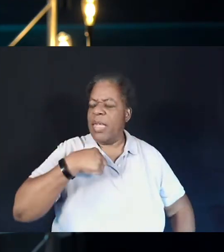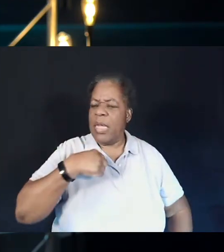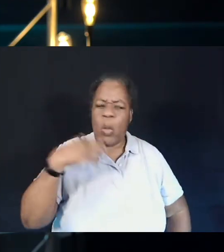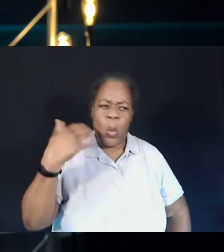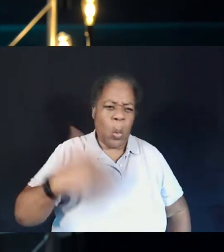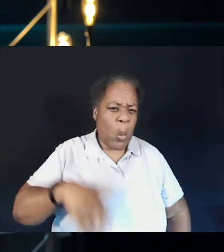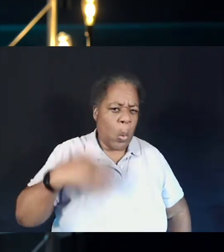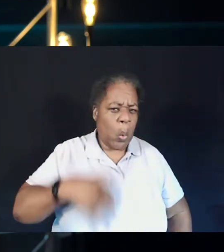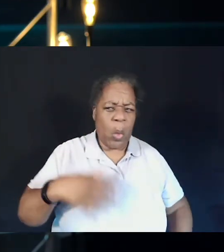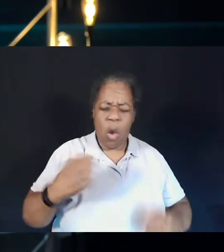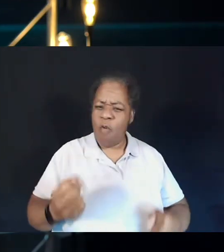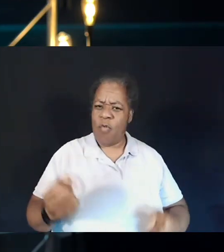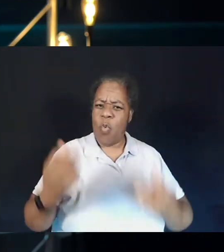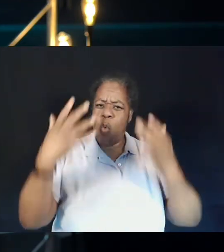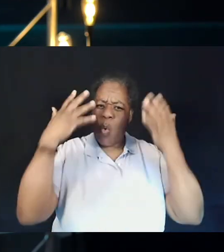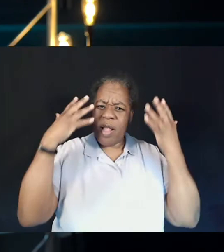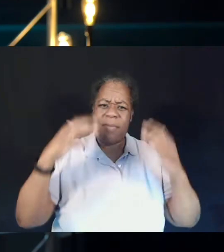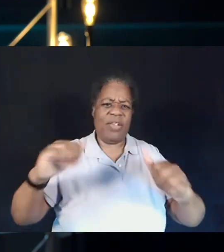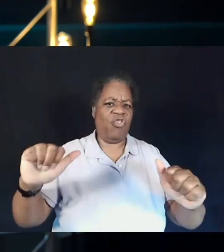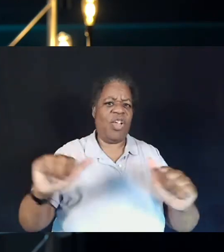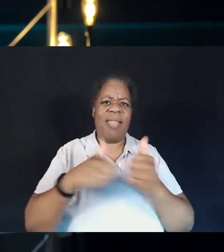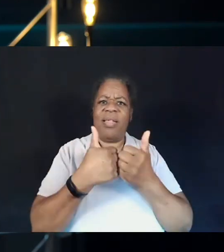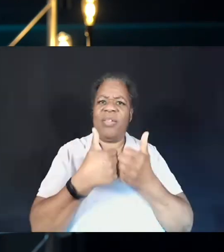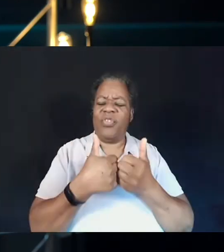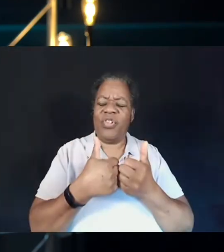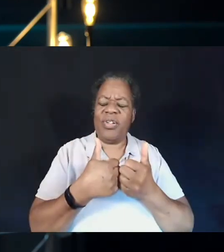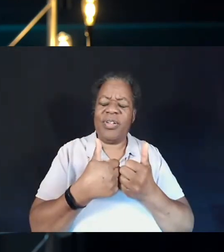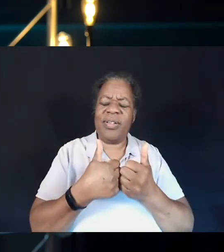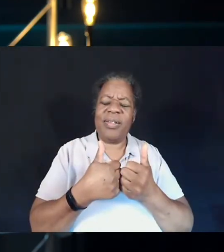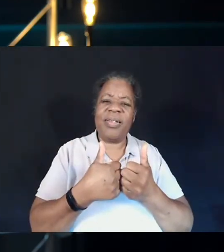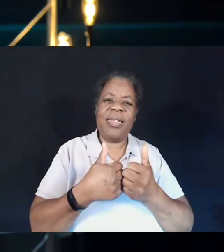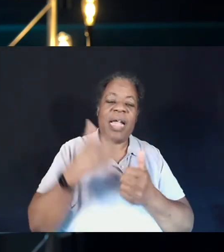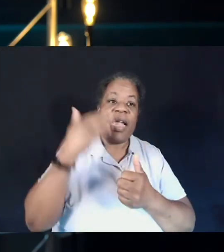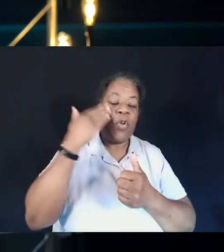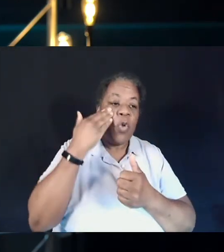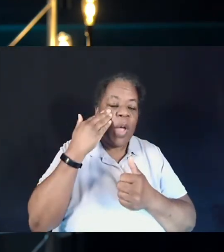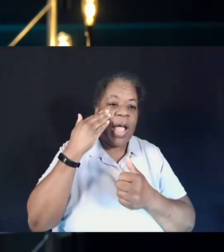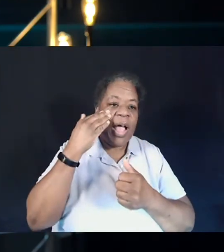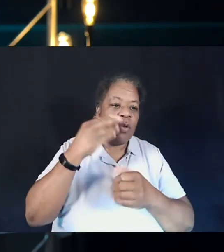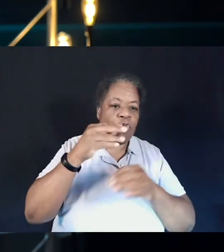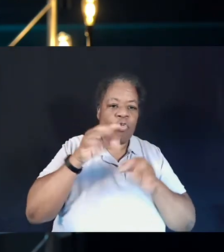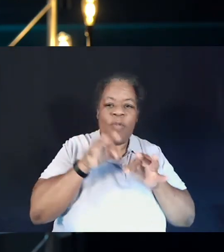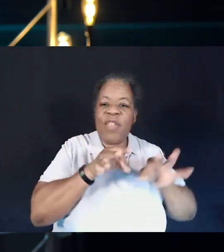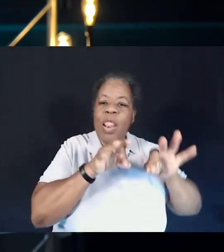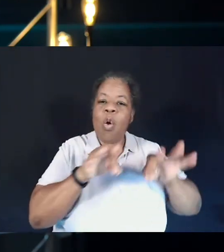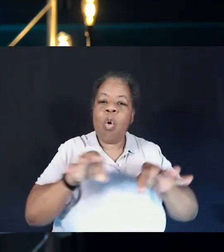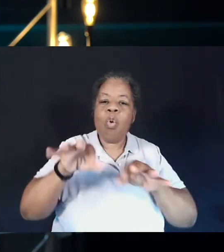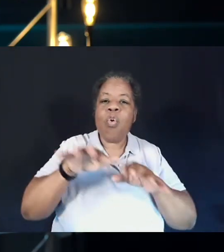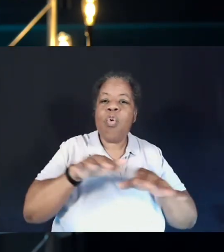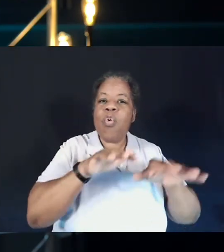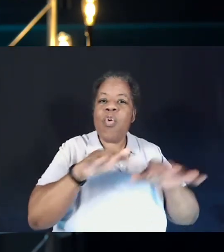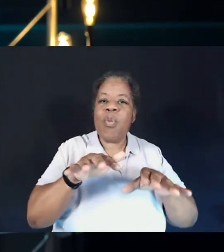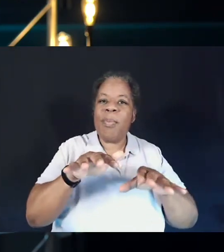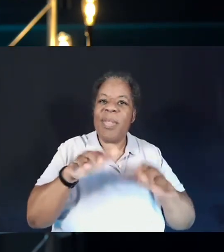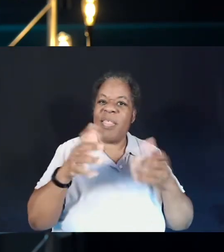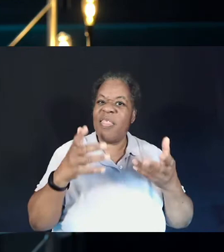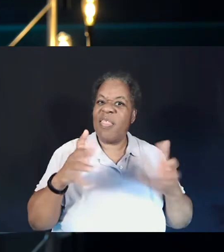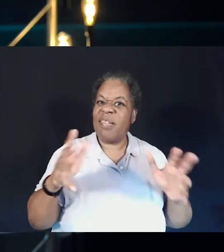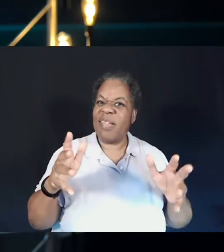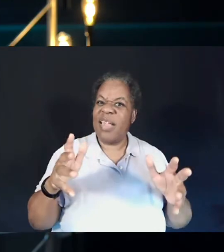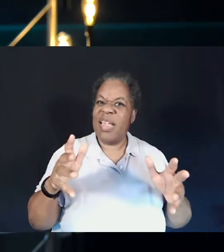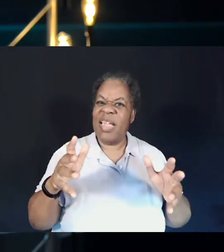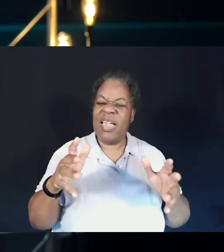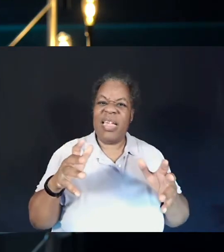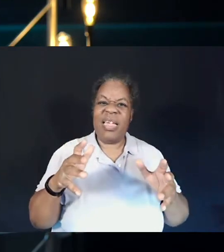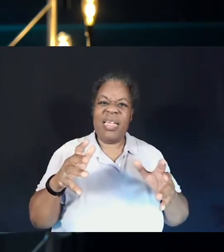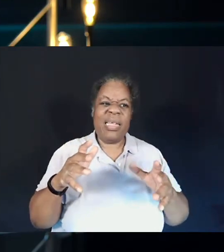overwhelming challenge. I knew how to stay afloat, but that's about it. You know, I didn't know the techniques. I didn't even know what the